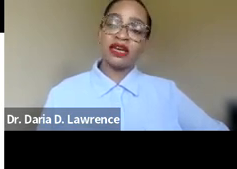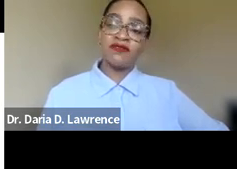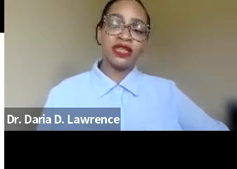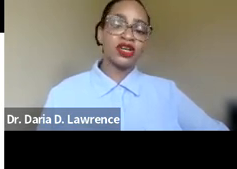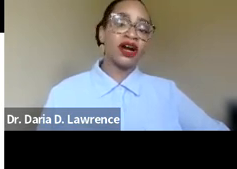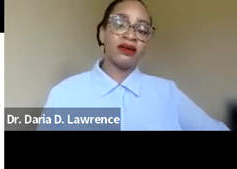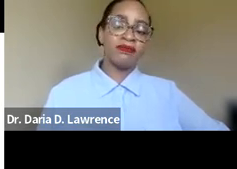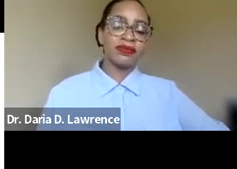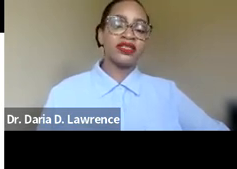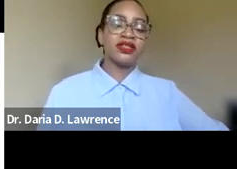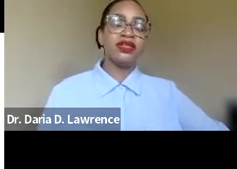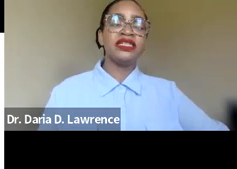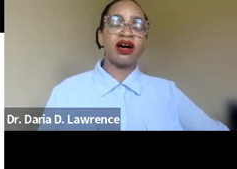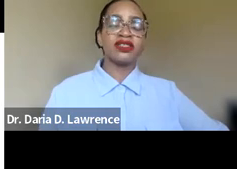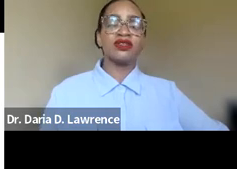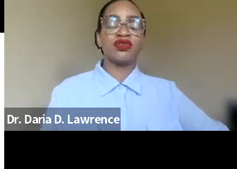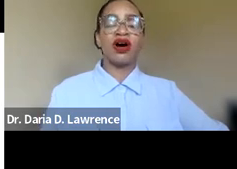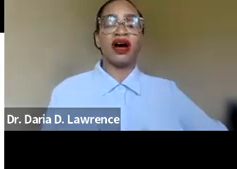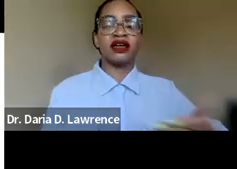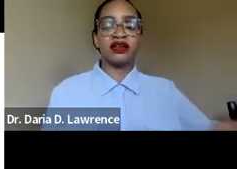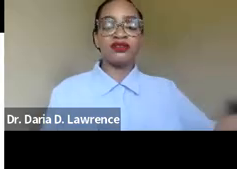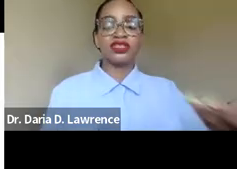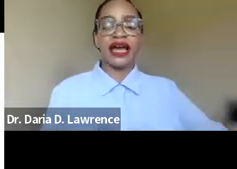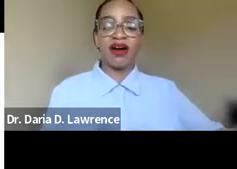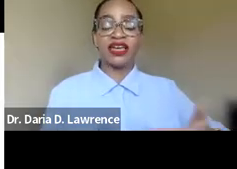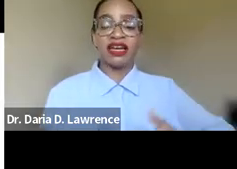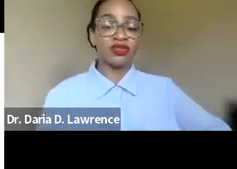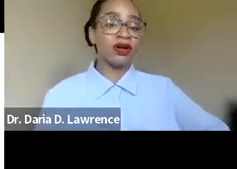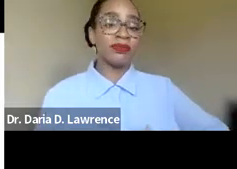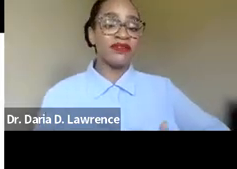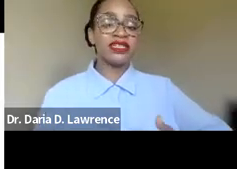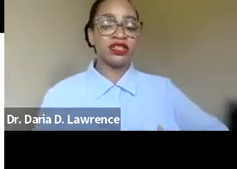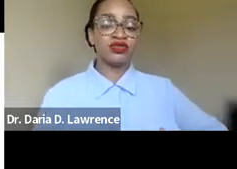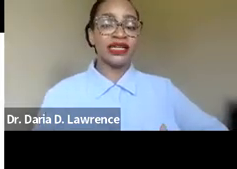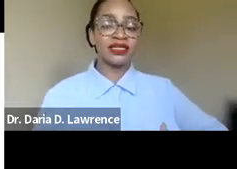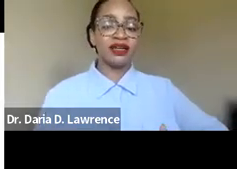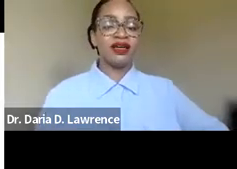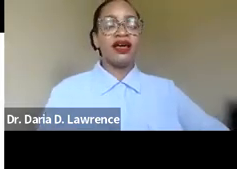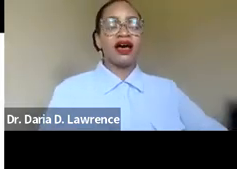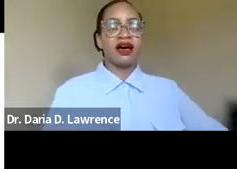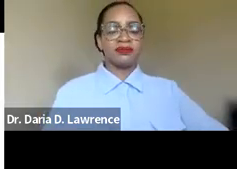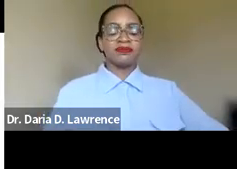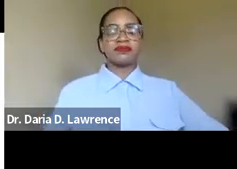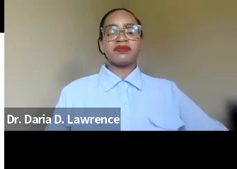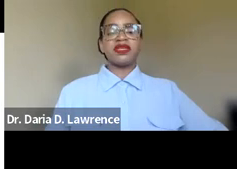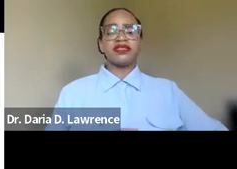better safe than sorry. So you need to also draw a conclusion of how it could show up if it's unaddressed. Um,